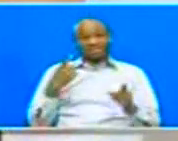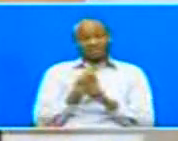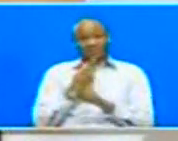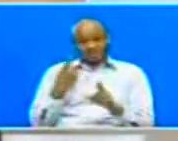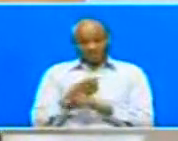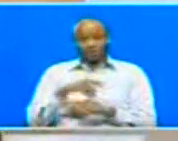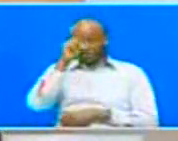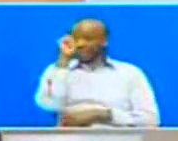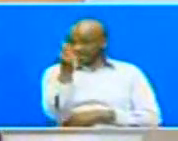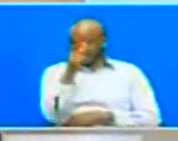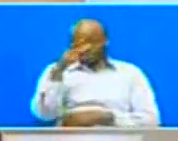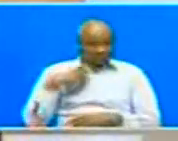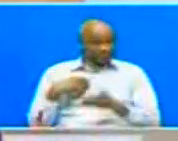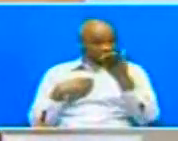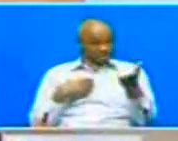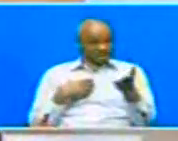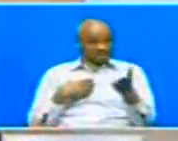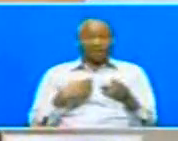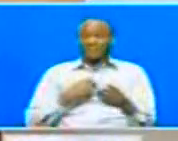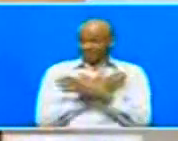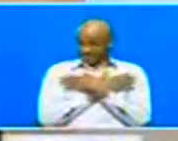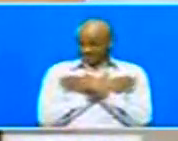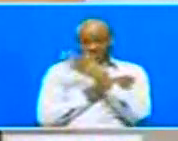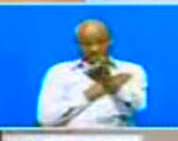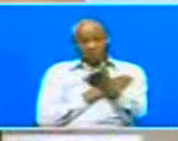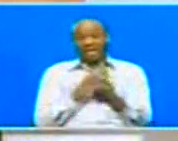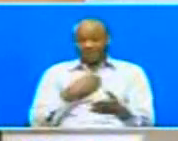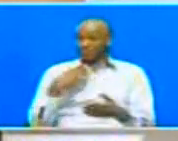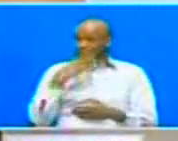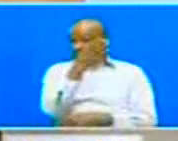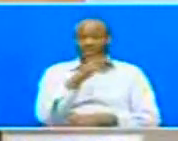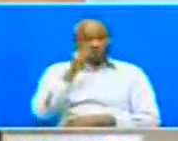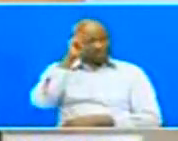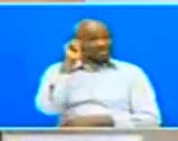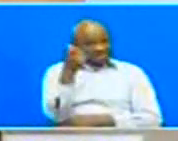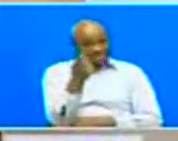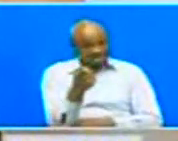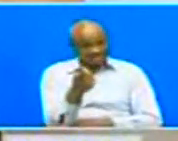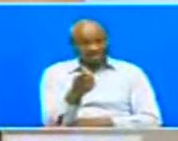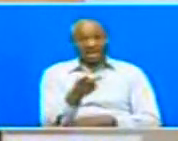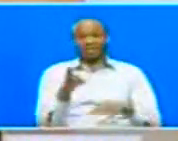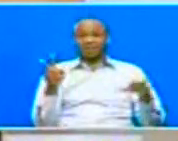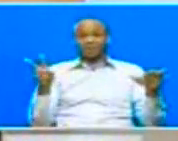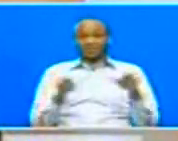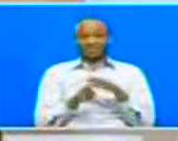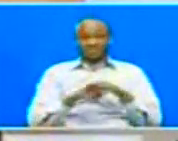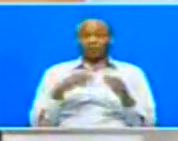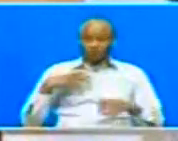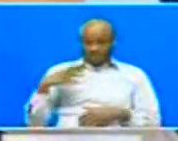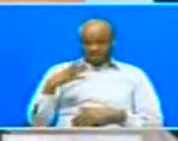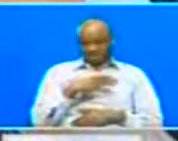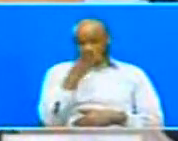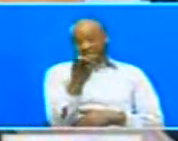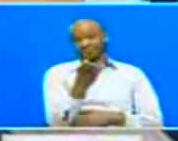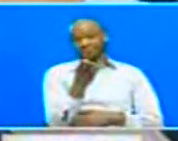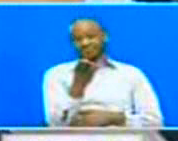The host communities in northern Kenya, many of whose leaders are my colleagues, the Honorable Bareshil, vice chair of the of the committee on which I